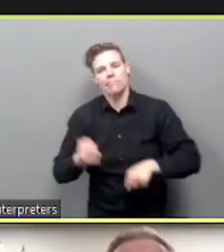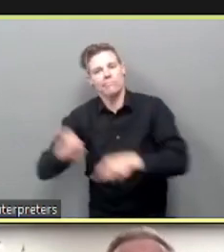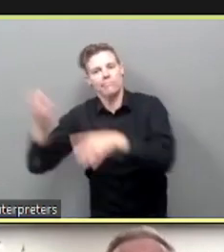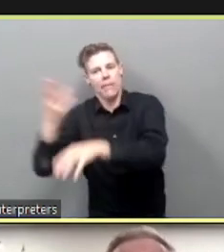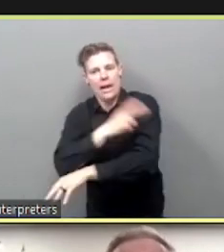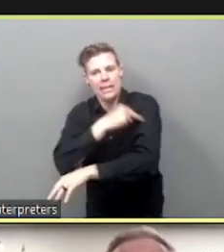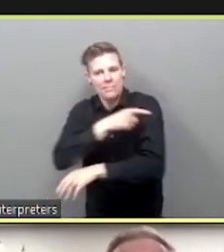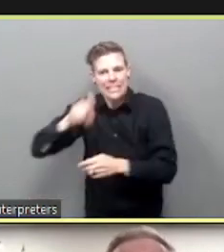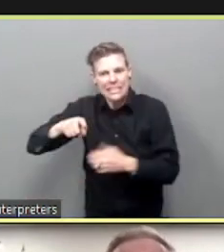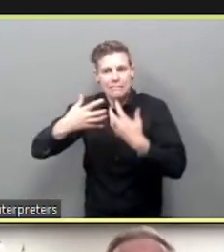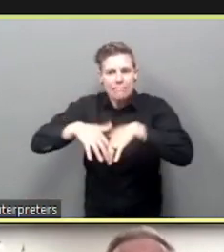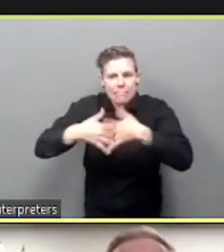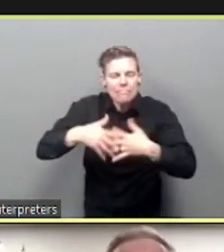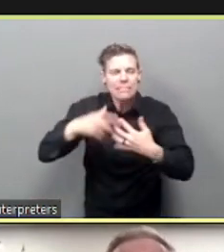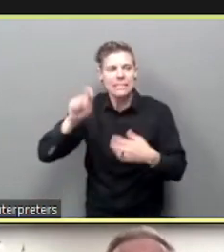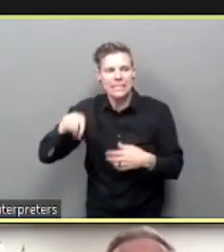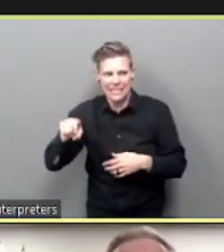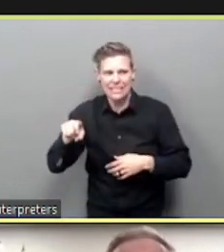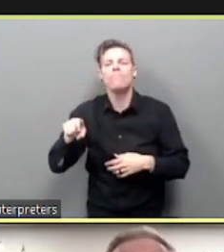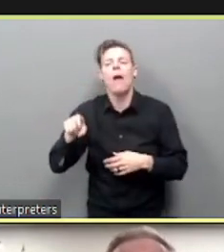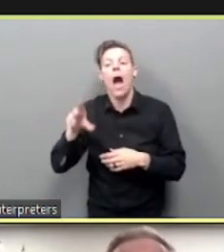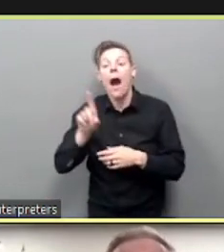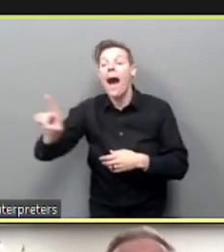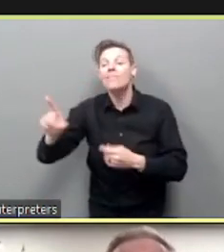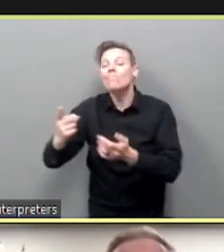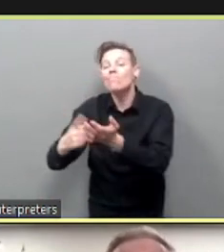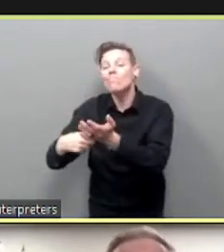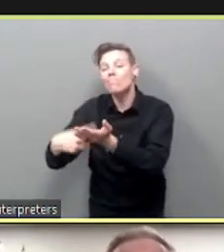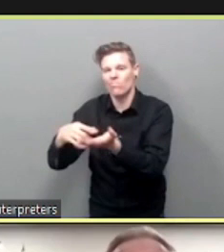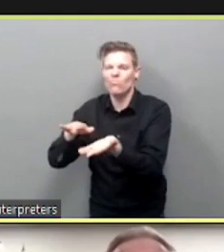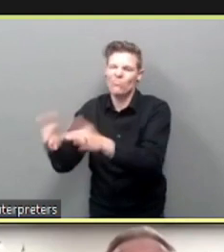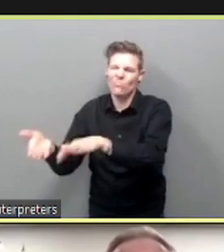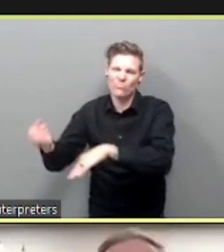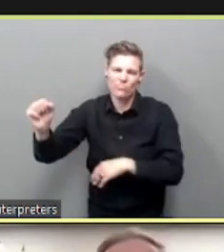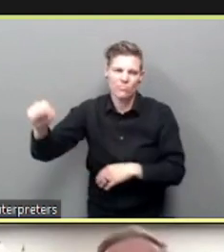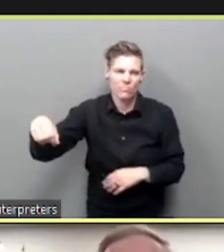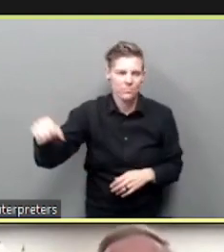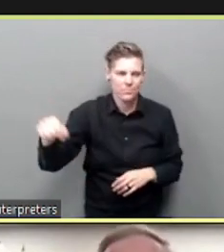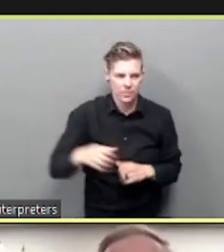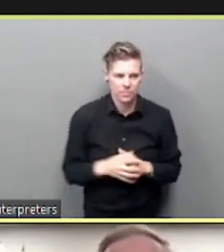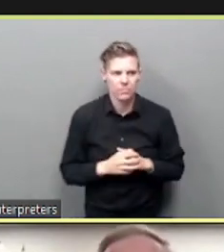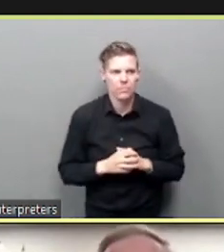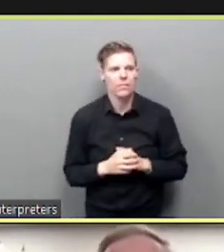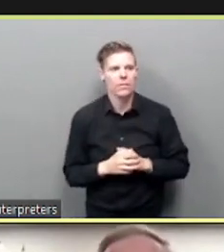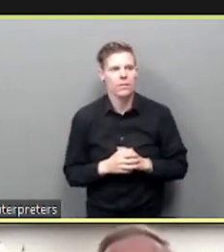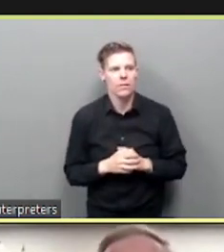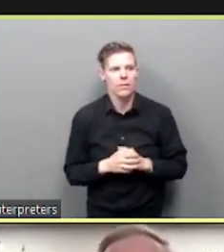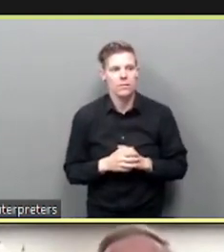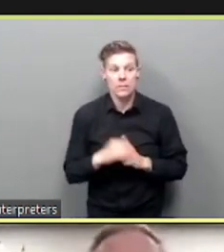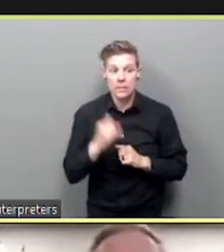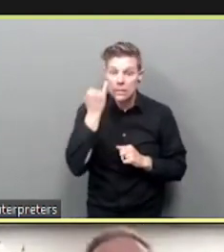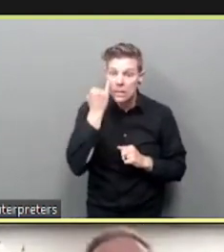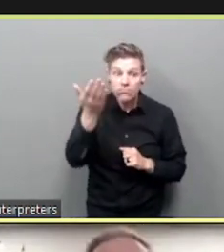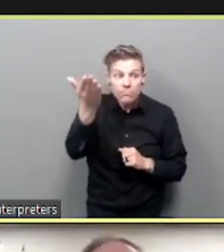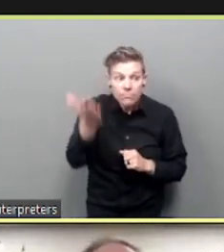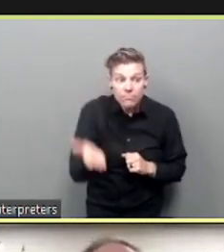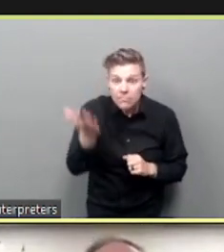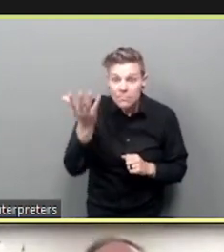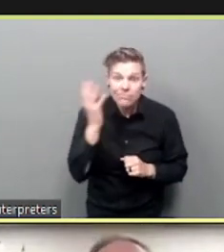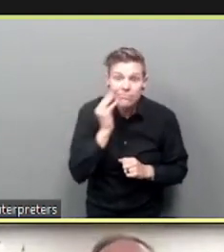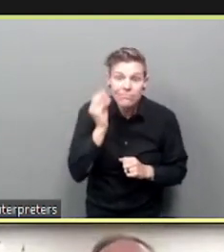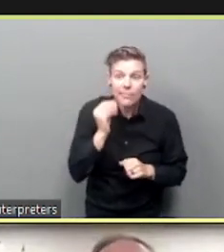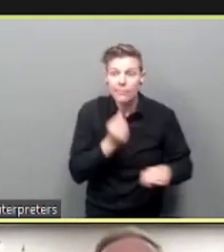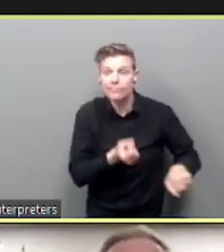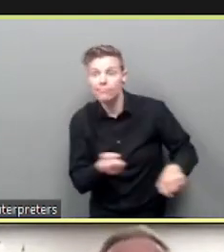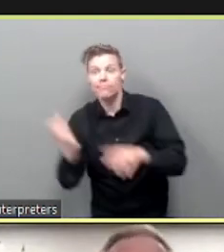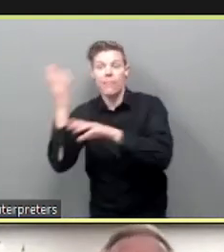some people. And then just to combine those last two numbers, if you are hospitalized, we're seeing about